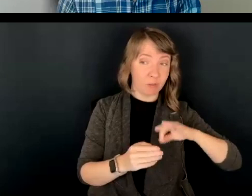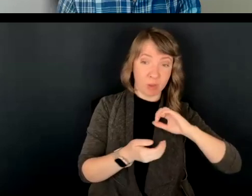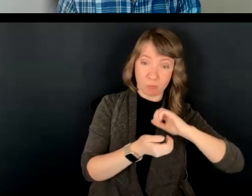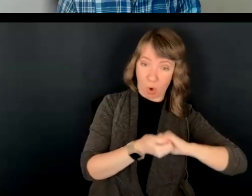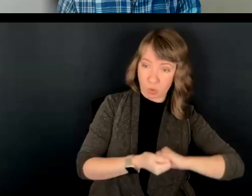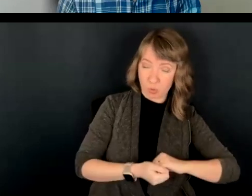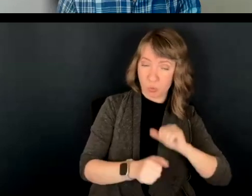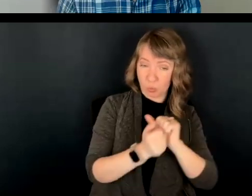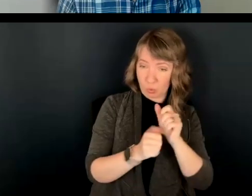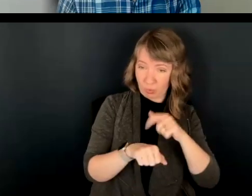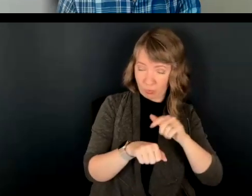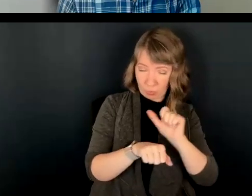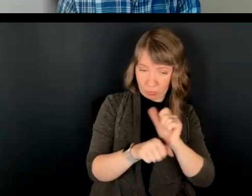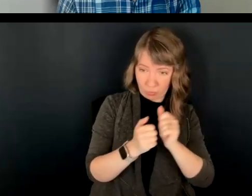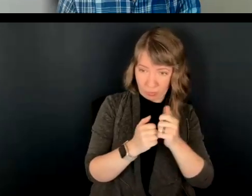mechanisms?